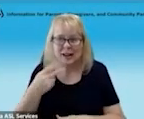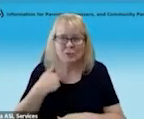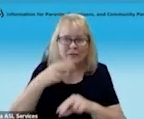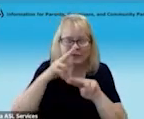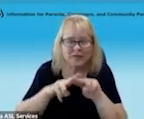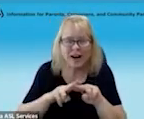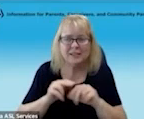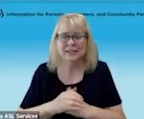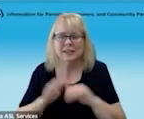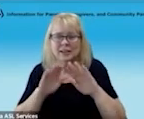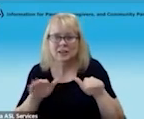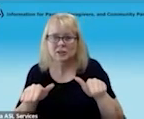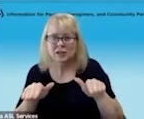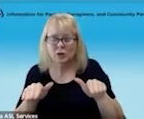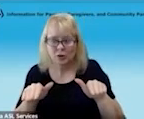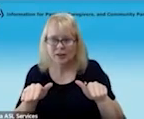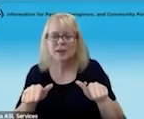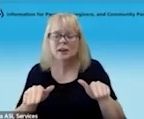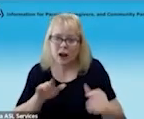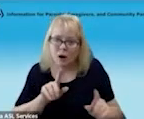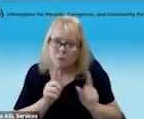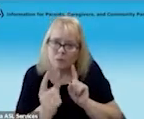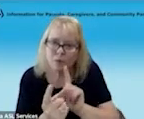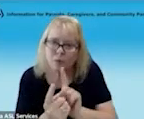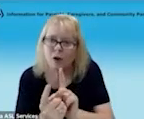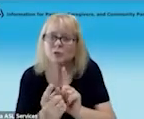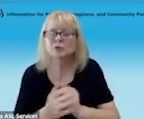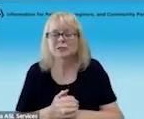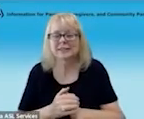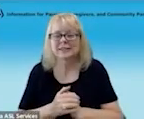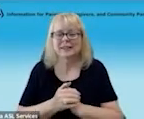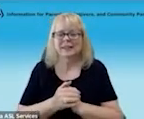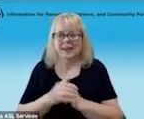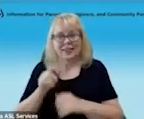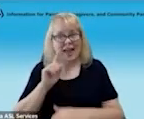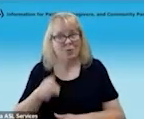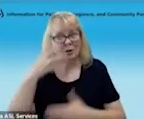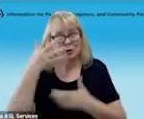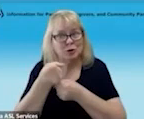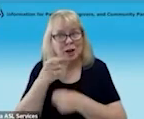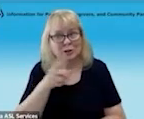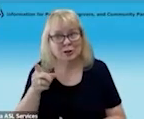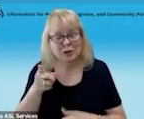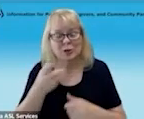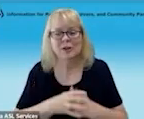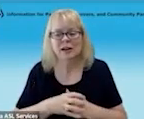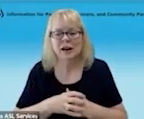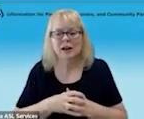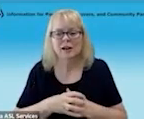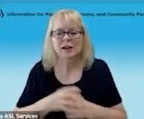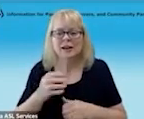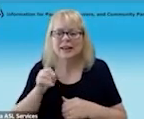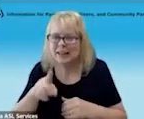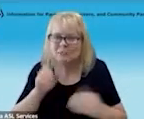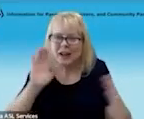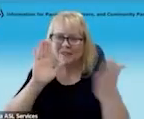Community center efforts. Okay, and here I'm telling the children, give me 5. As you can see, we're having fun.